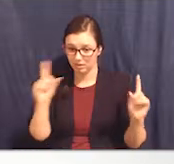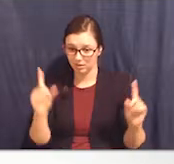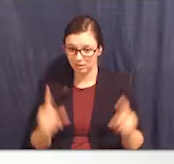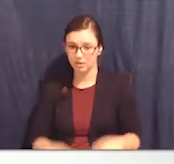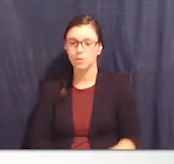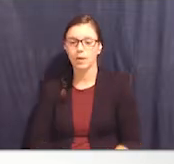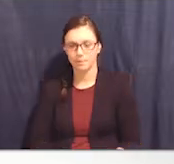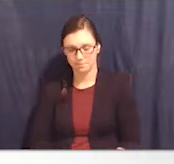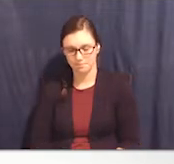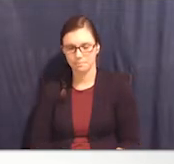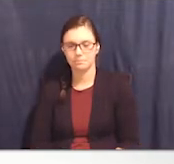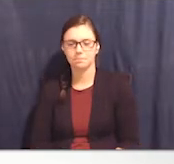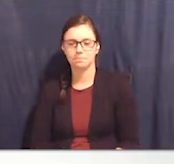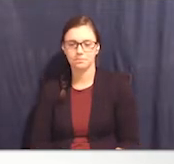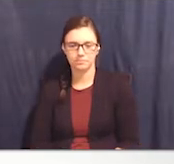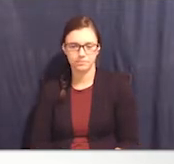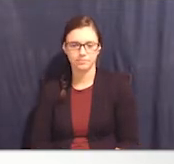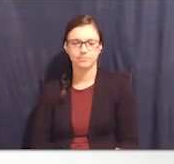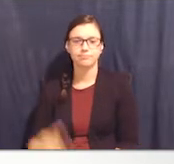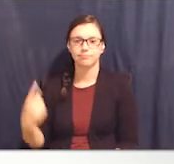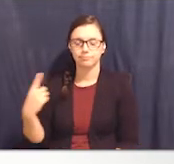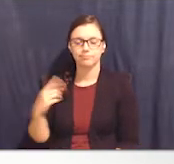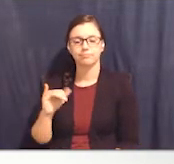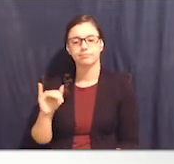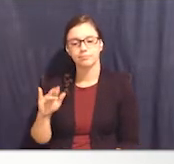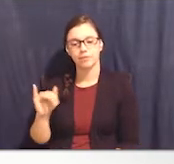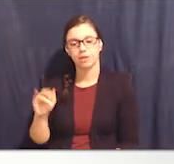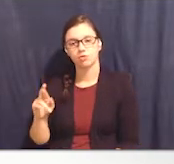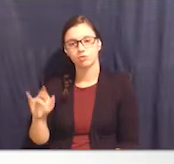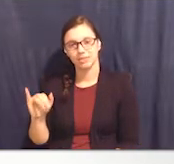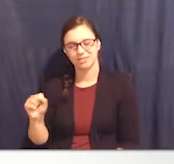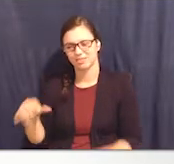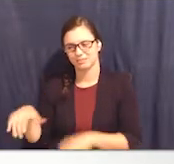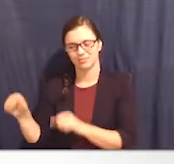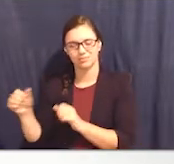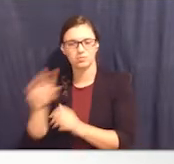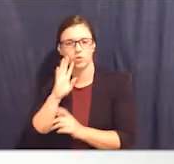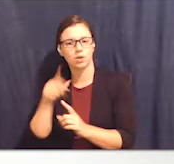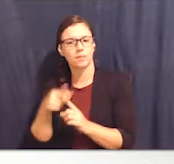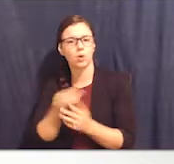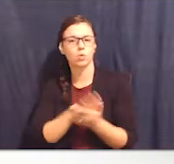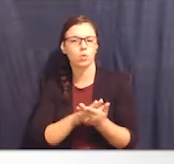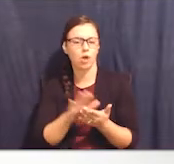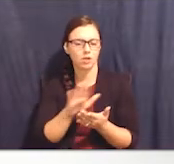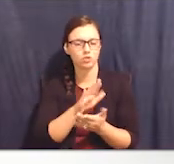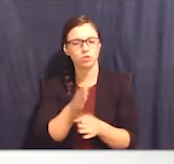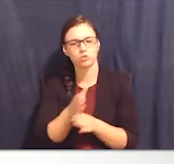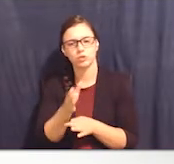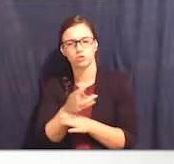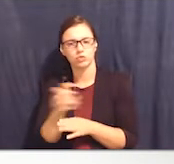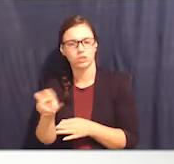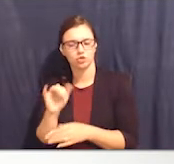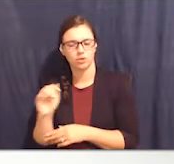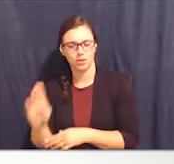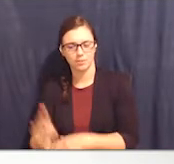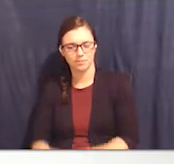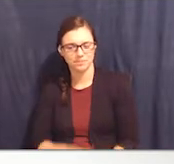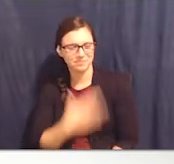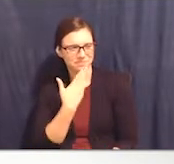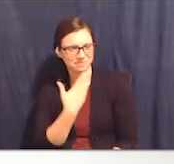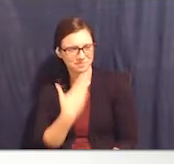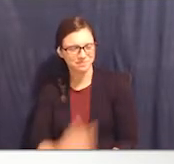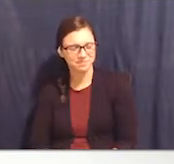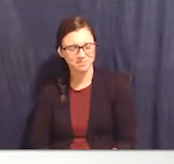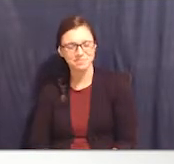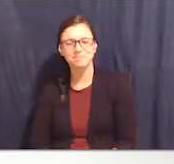things. So we are new. We are, I said earlier we're toddler,